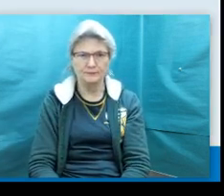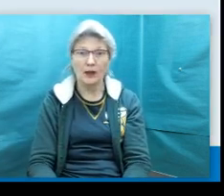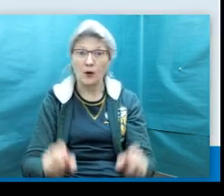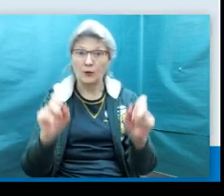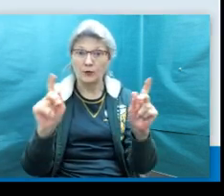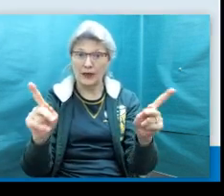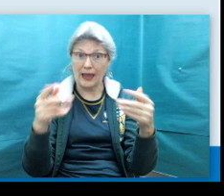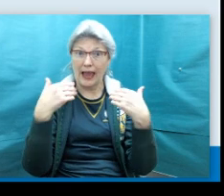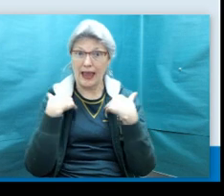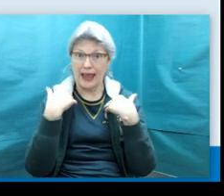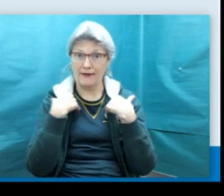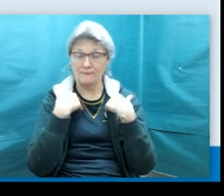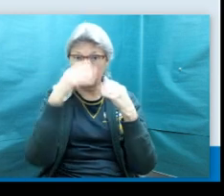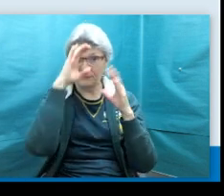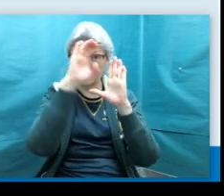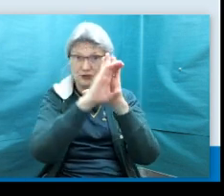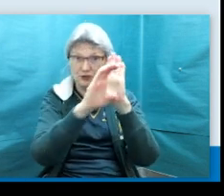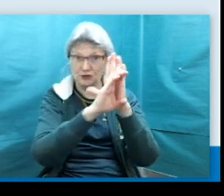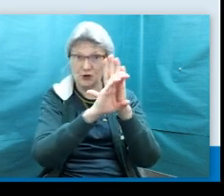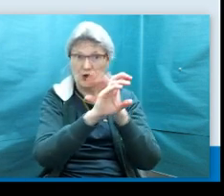All right, I have my